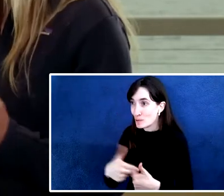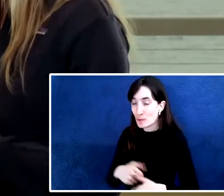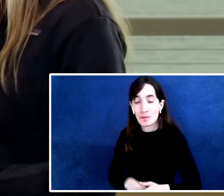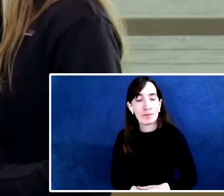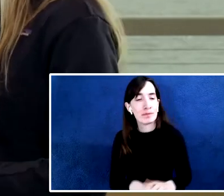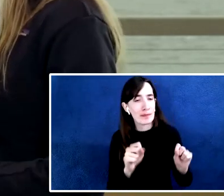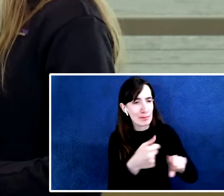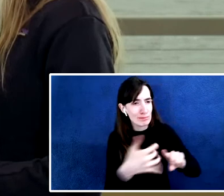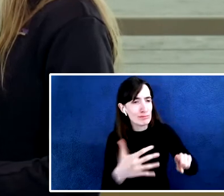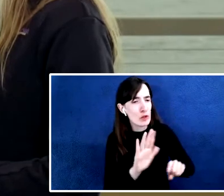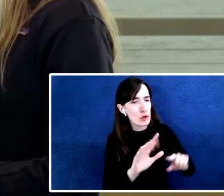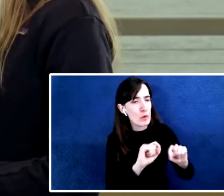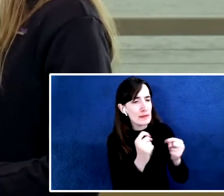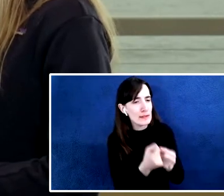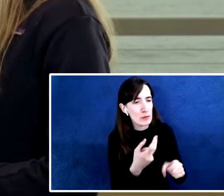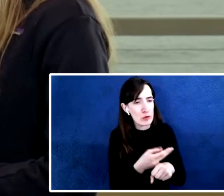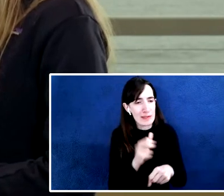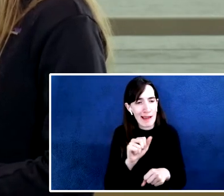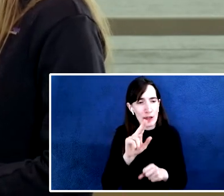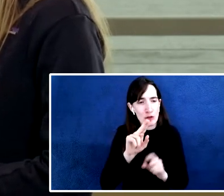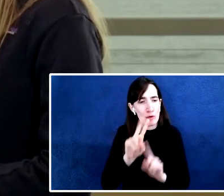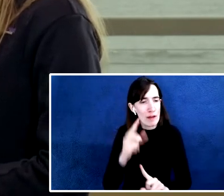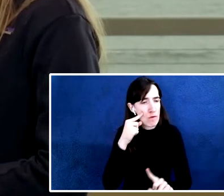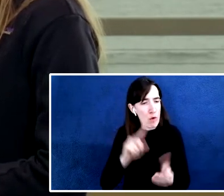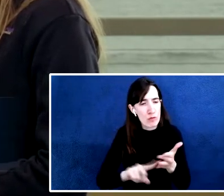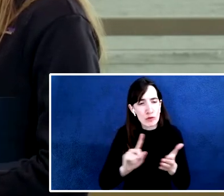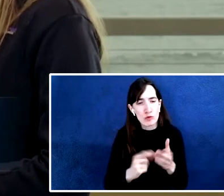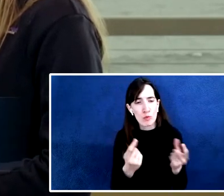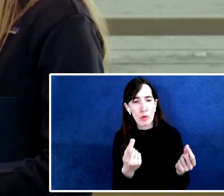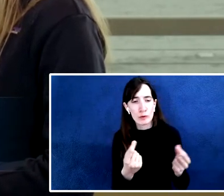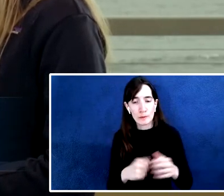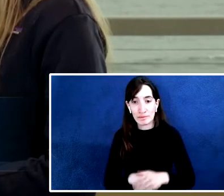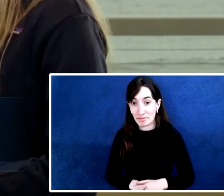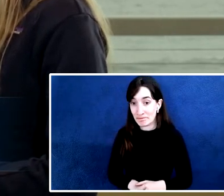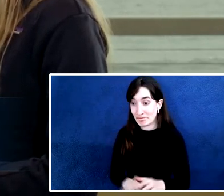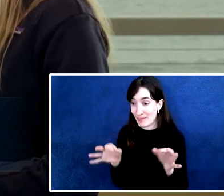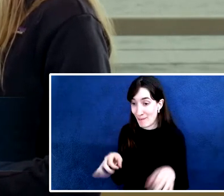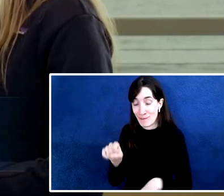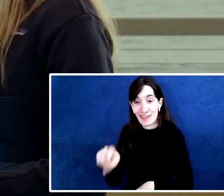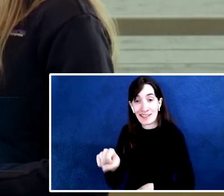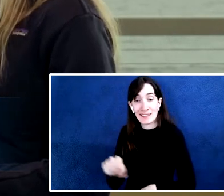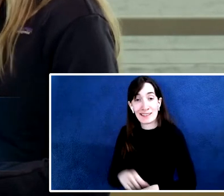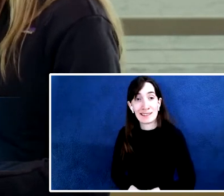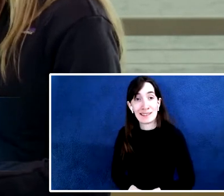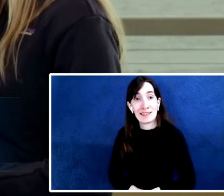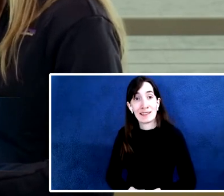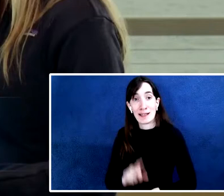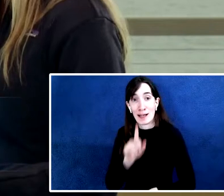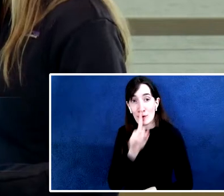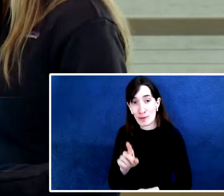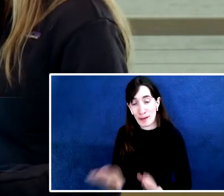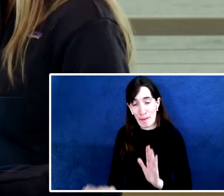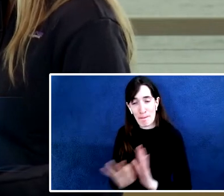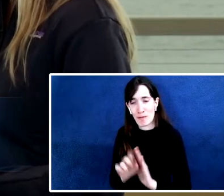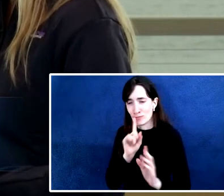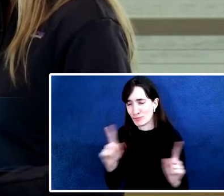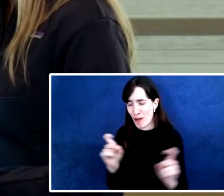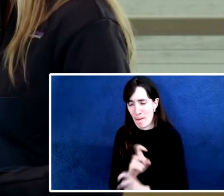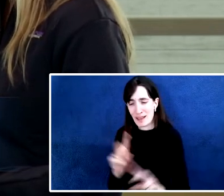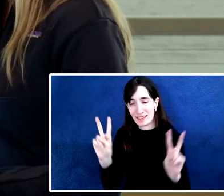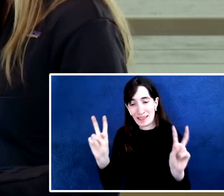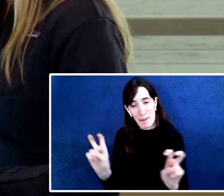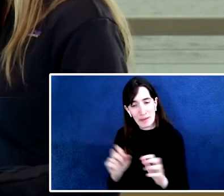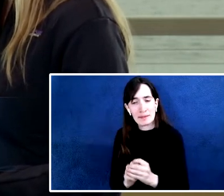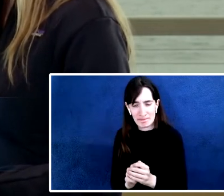uses AUVs in the research? Definitely. I guess I should start off with saying that I chose a really complicated topic. So what I want to